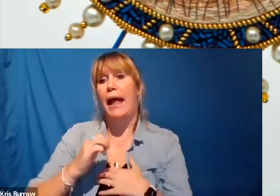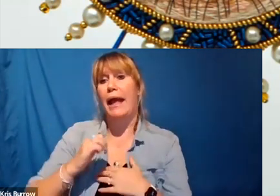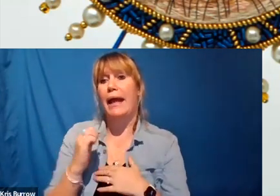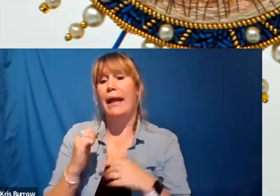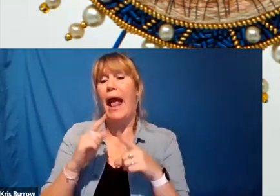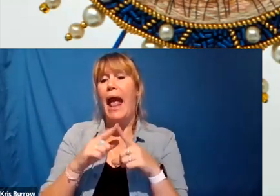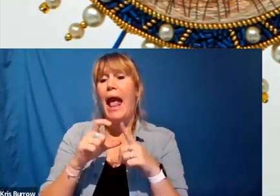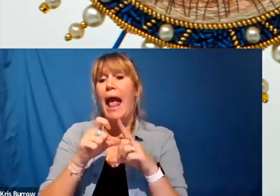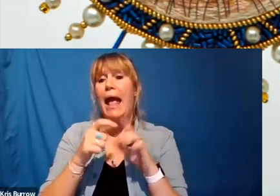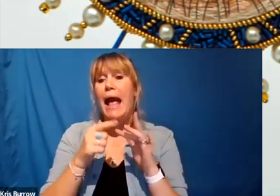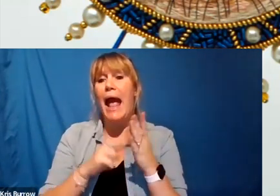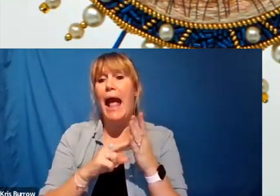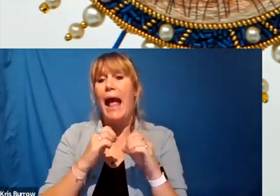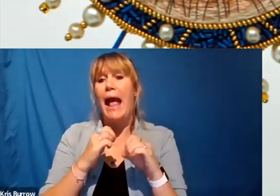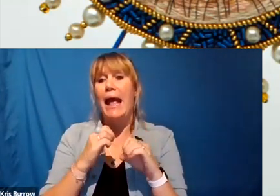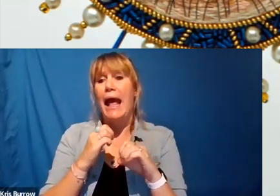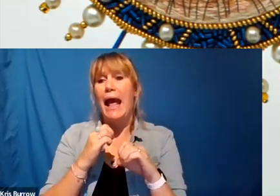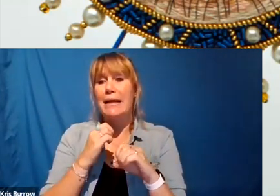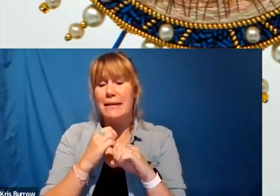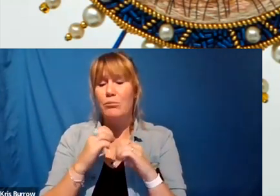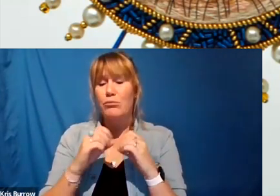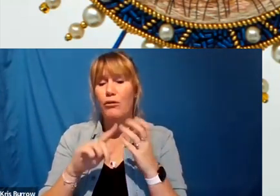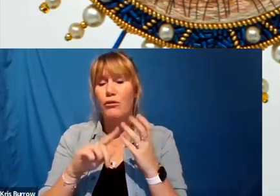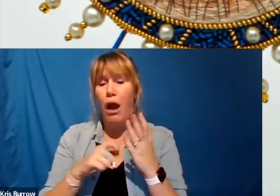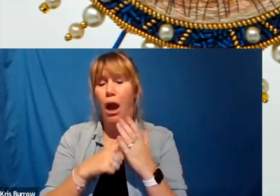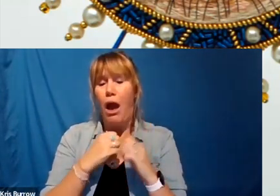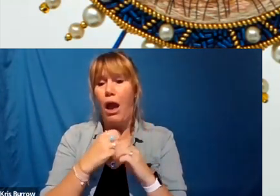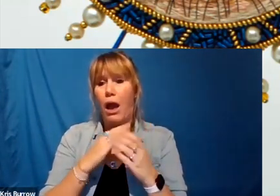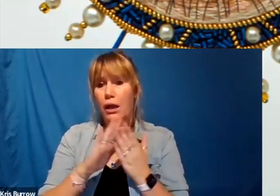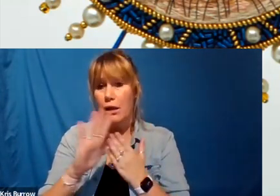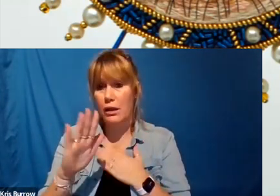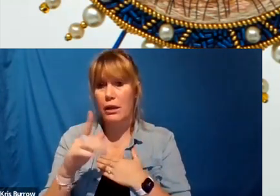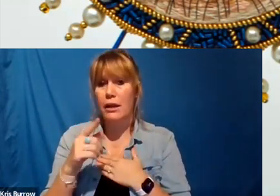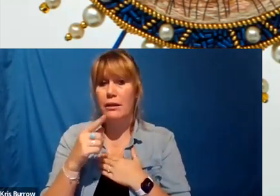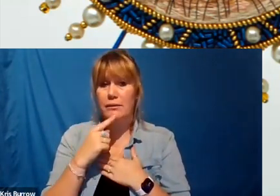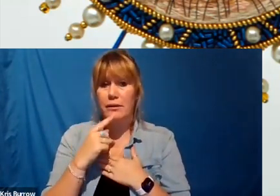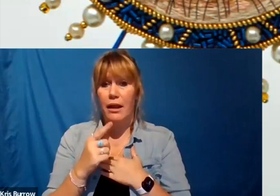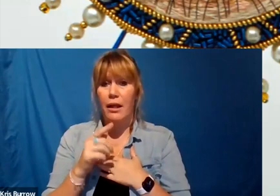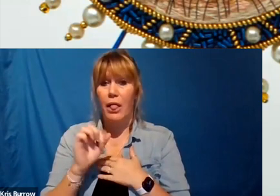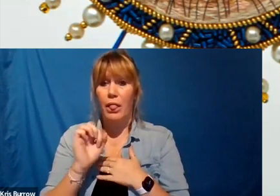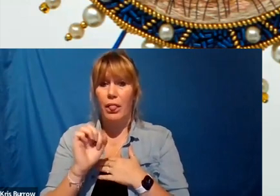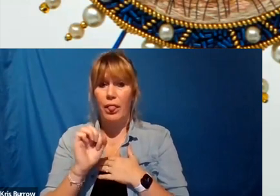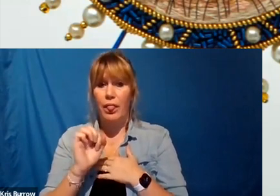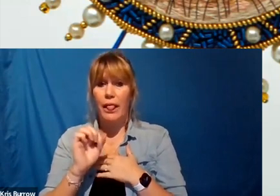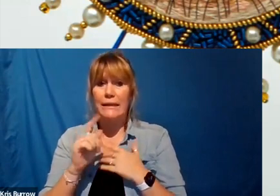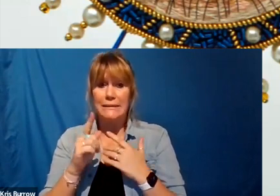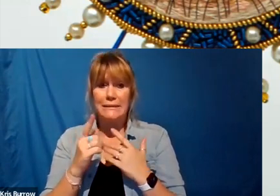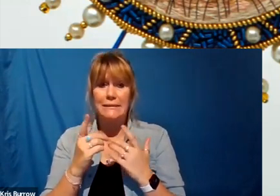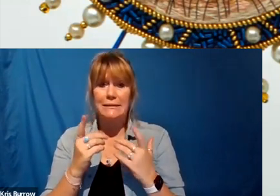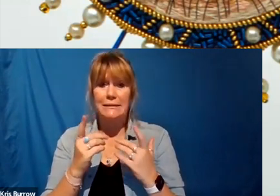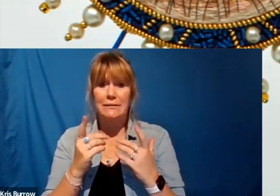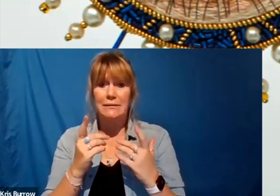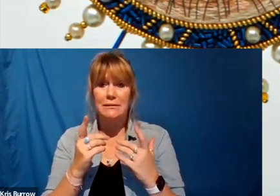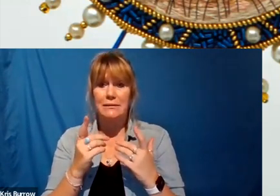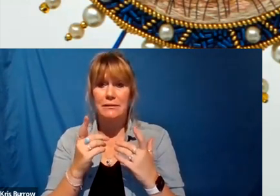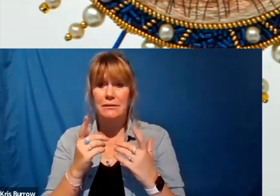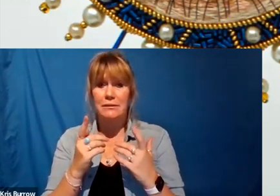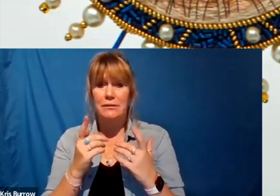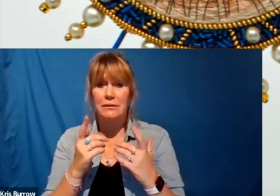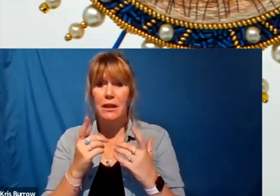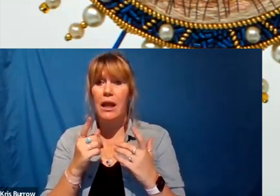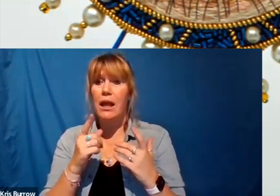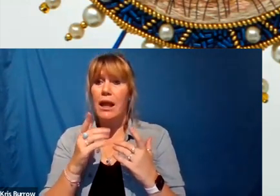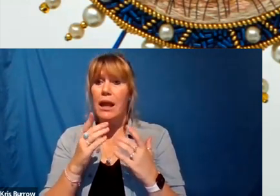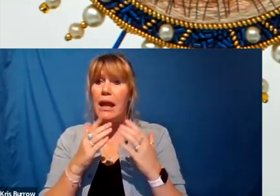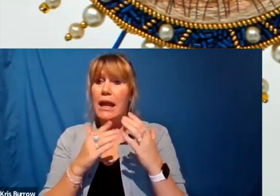The kinds of embroidery that I specialise in are thread painting, which is exactly what it sounds like. So you're building up